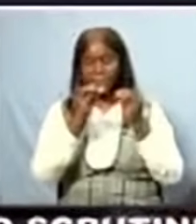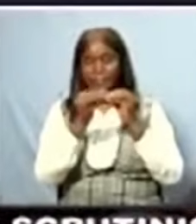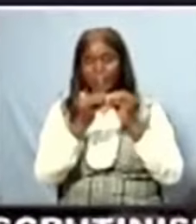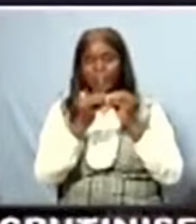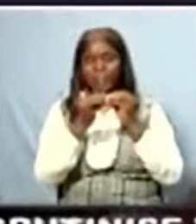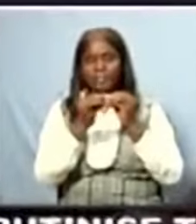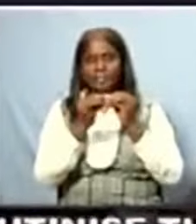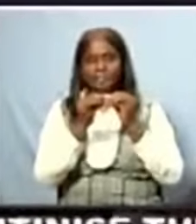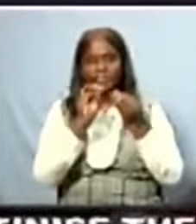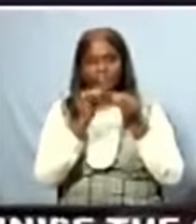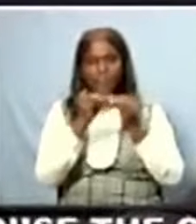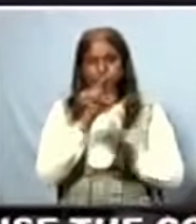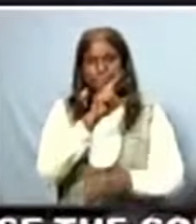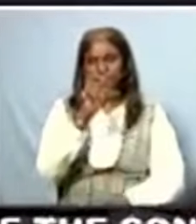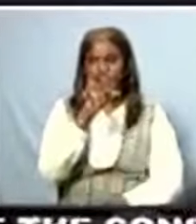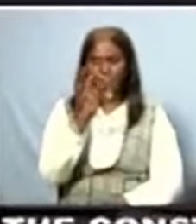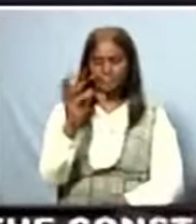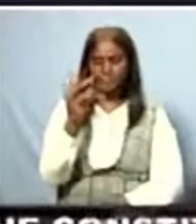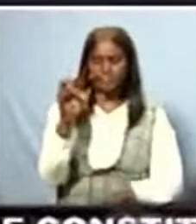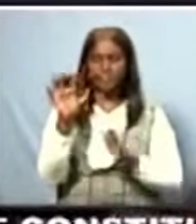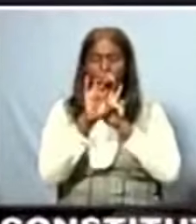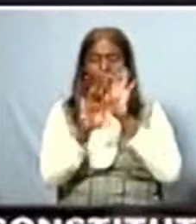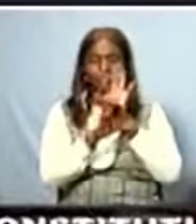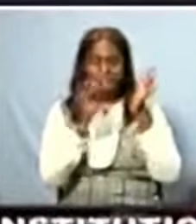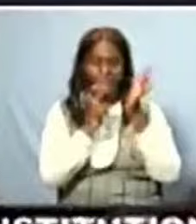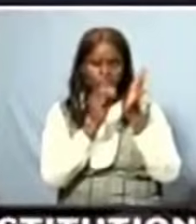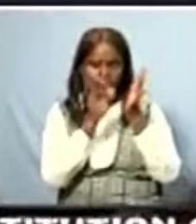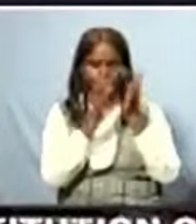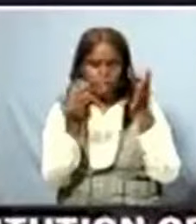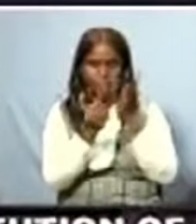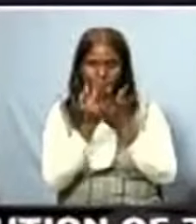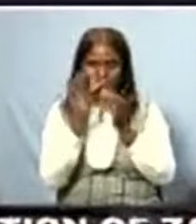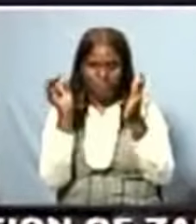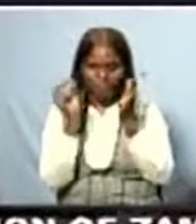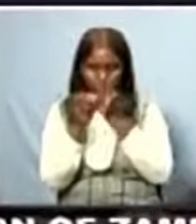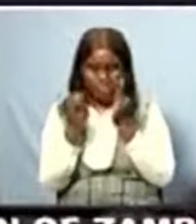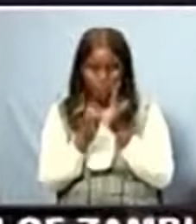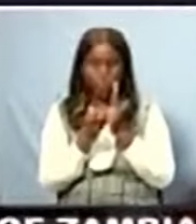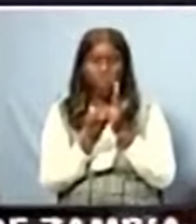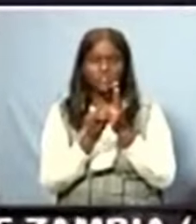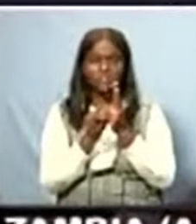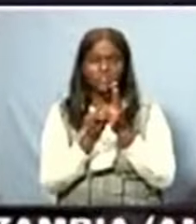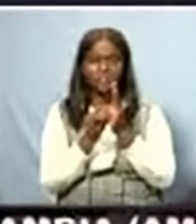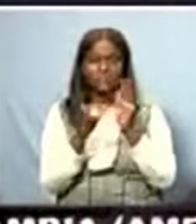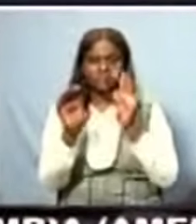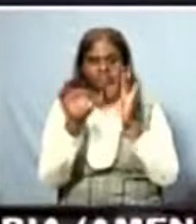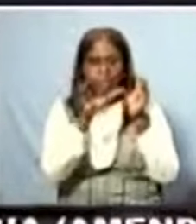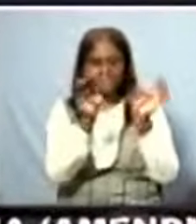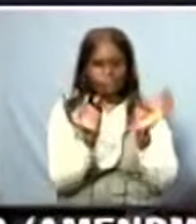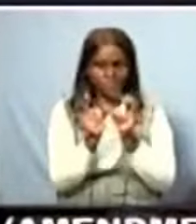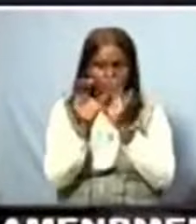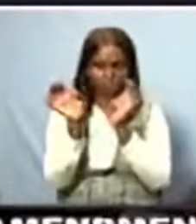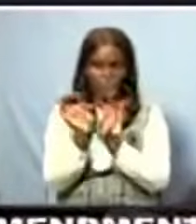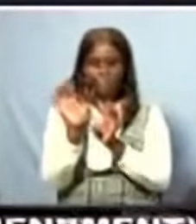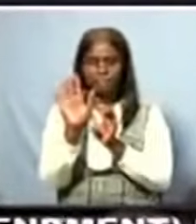266 of the Constitution by inserting a new definition of constituency-based